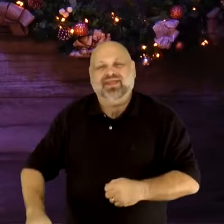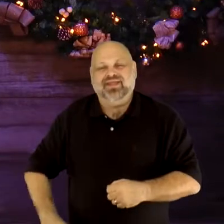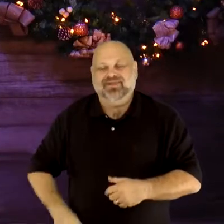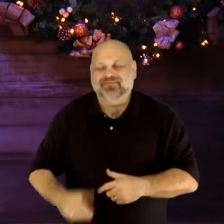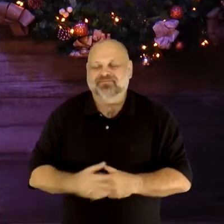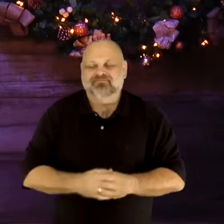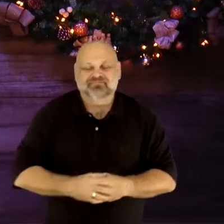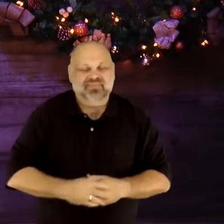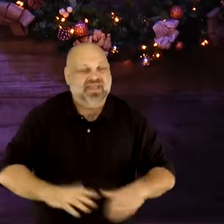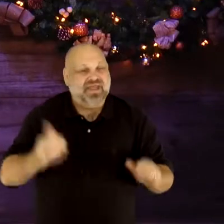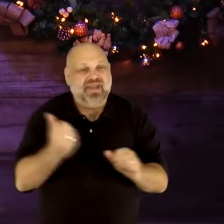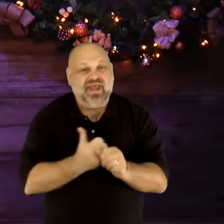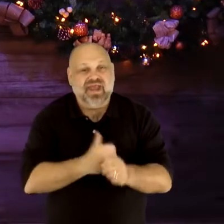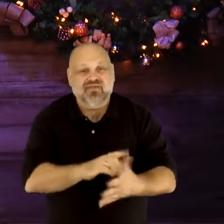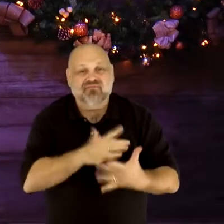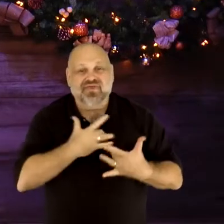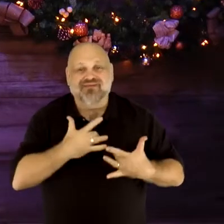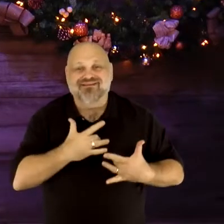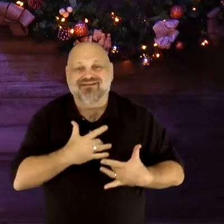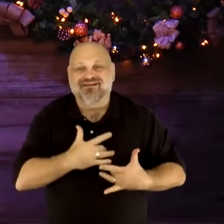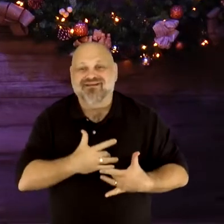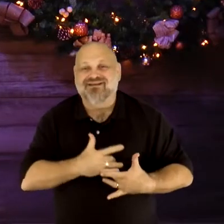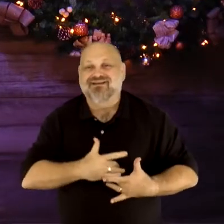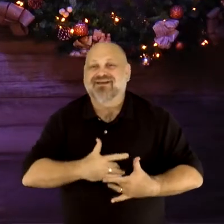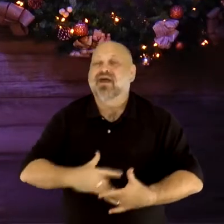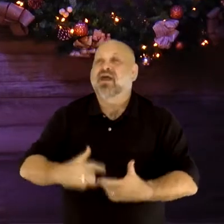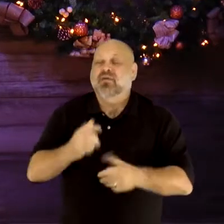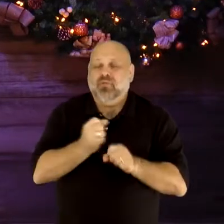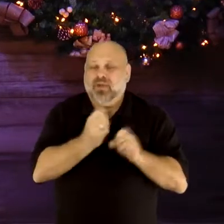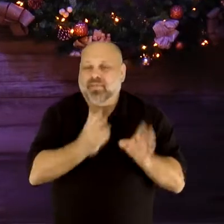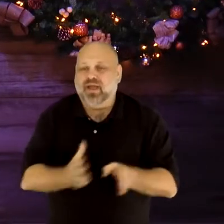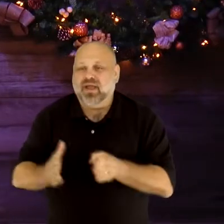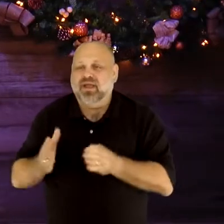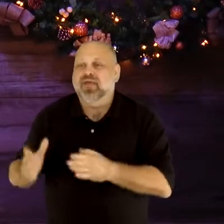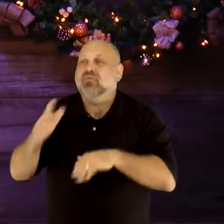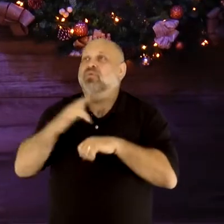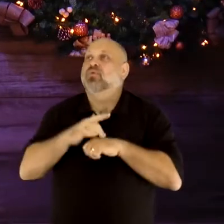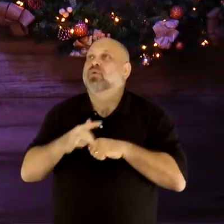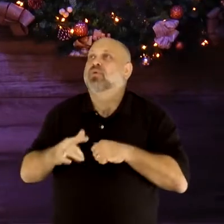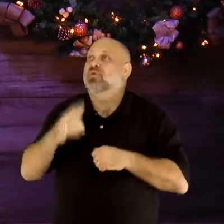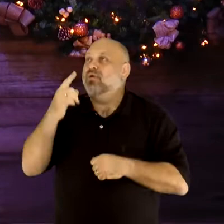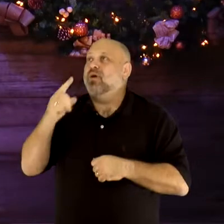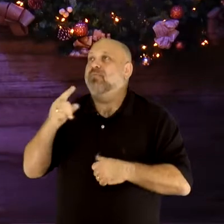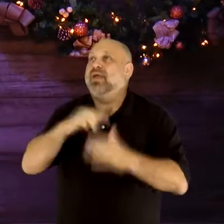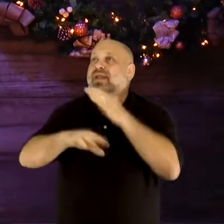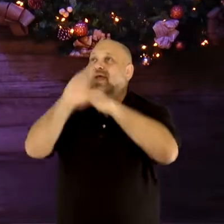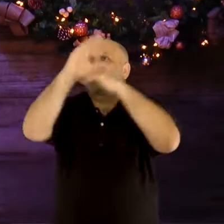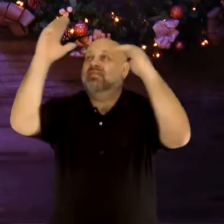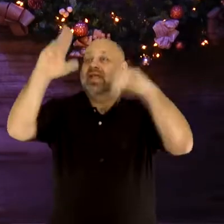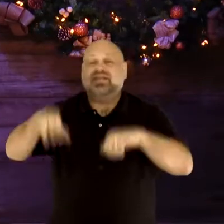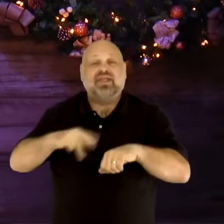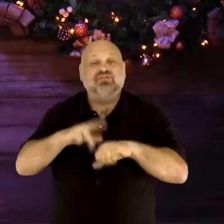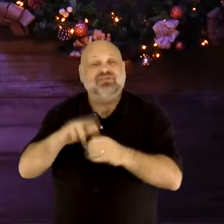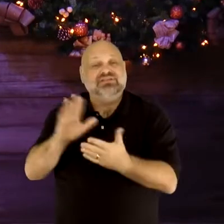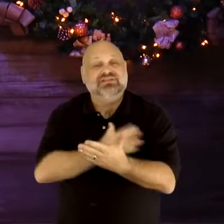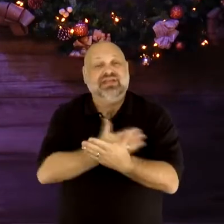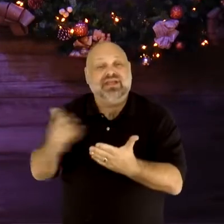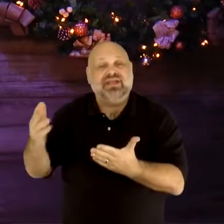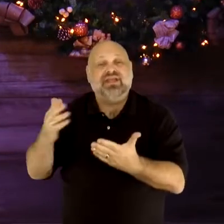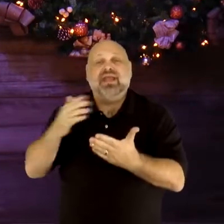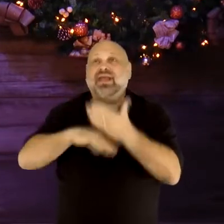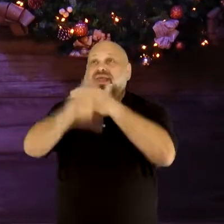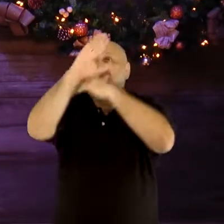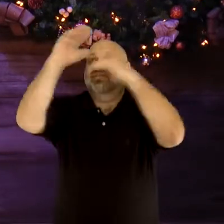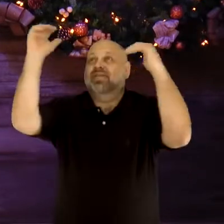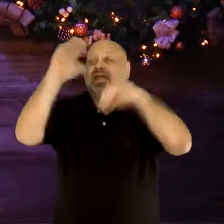King. Let every heart prepare Him room. And heaven and nature